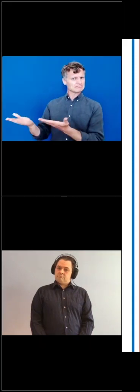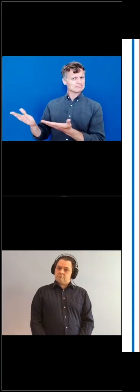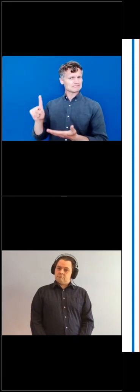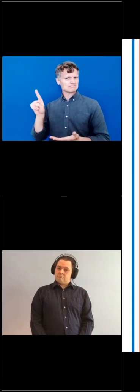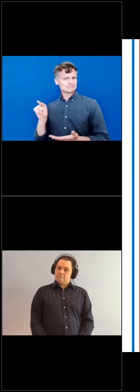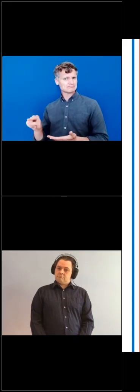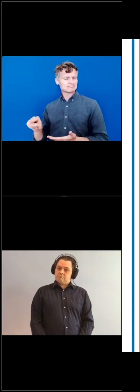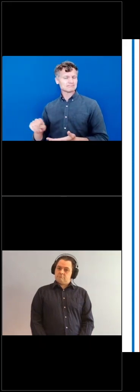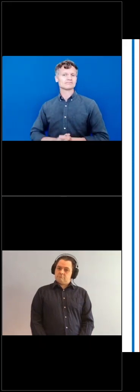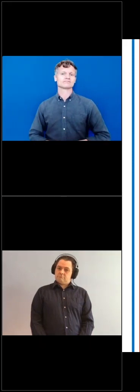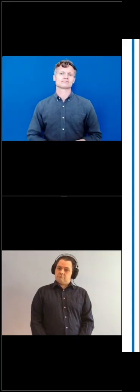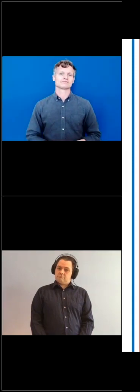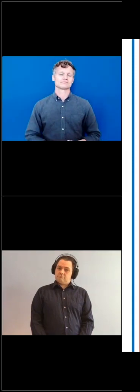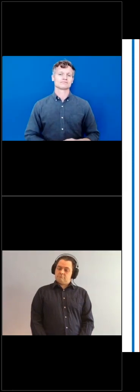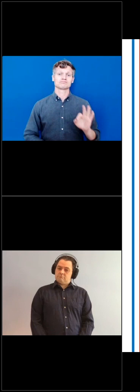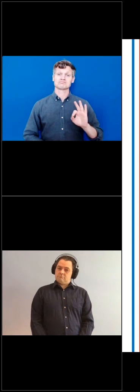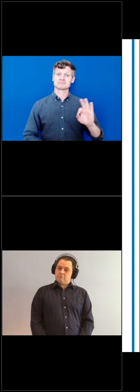Thank you very much.